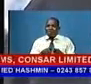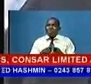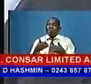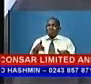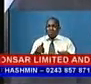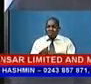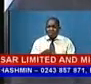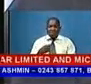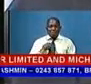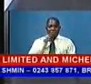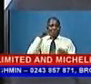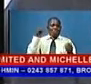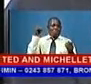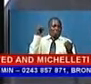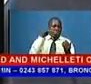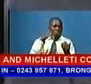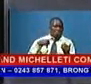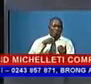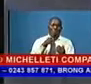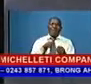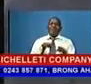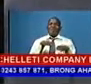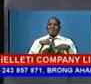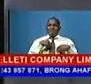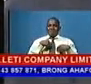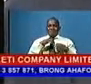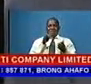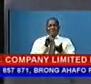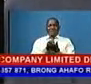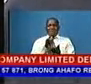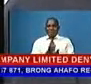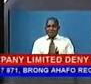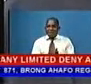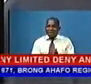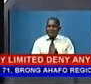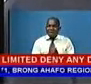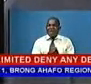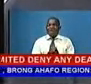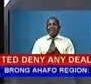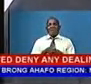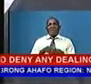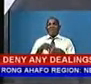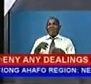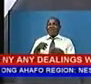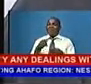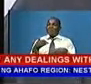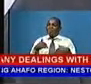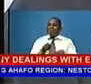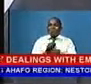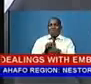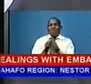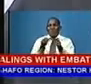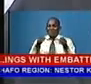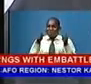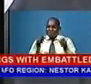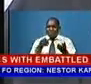And I do not think that we should entertain these shuffling of things, you know, without